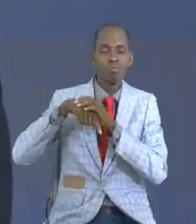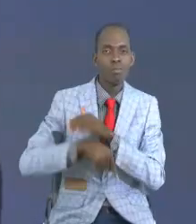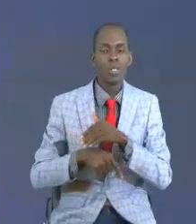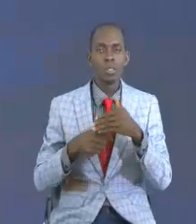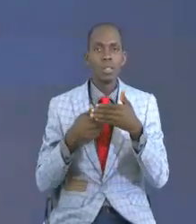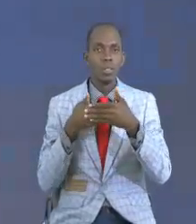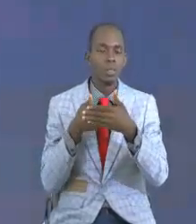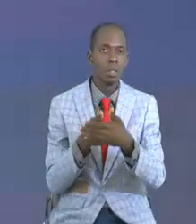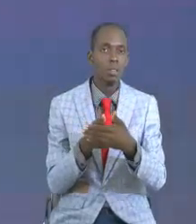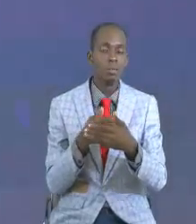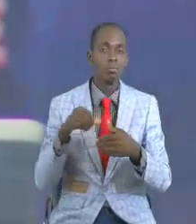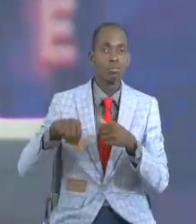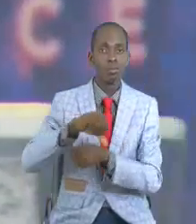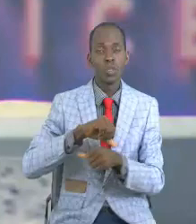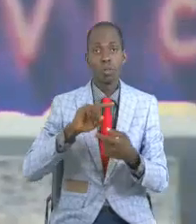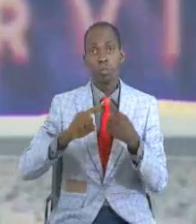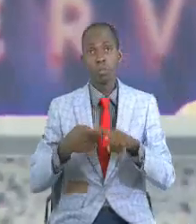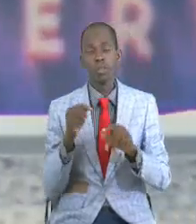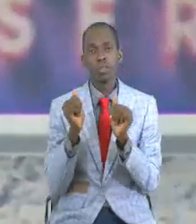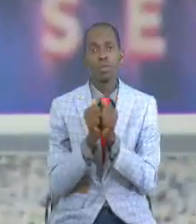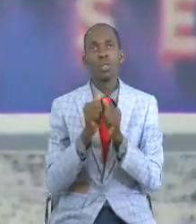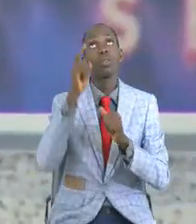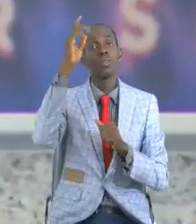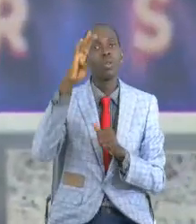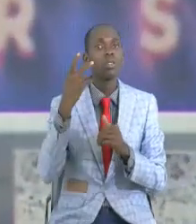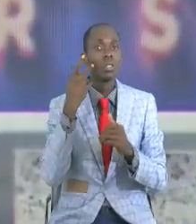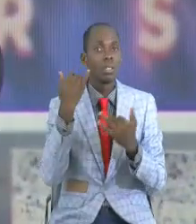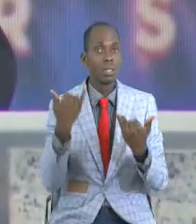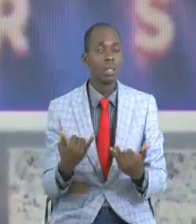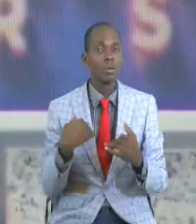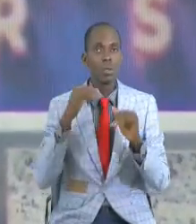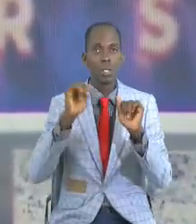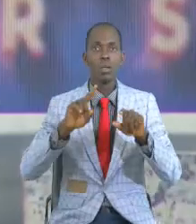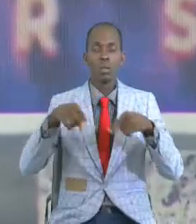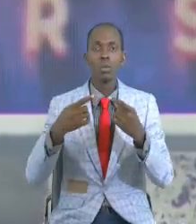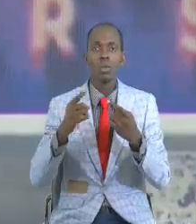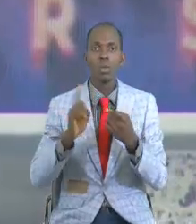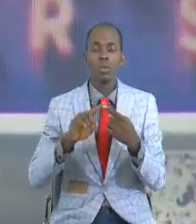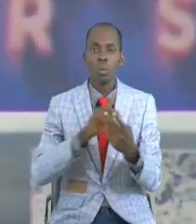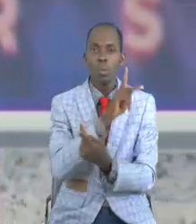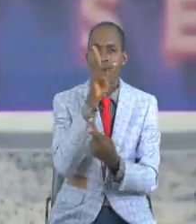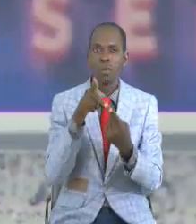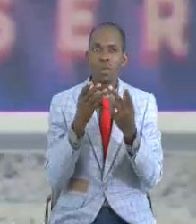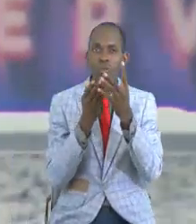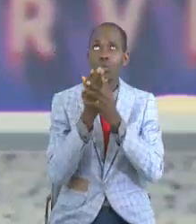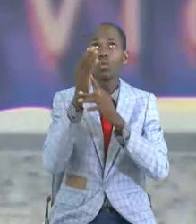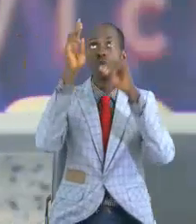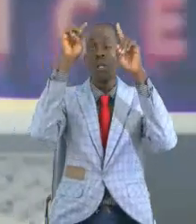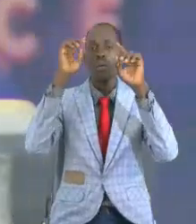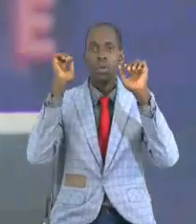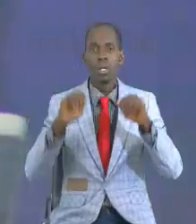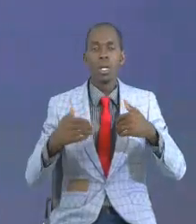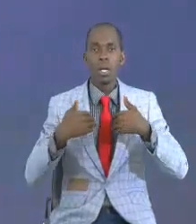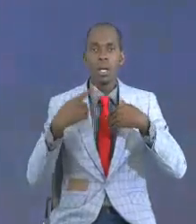chapter 6, we've seen that now we can go to perfection through him, and we can have the foundation laid